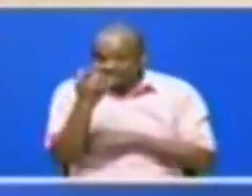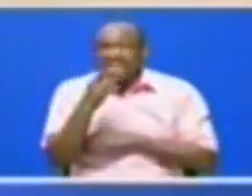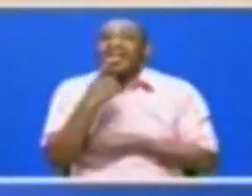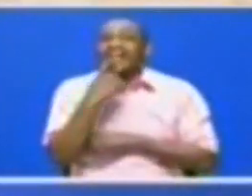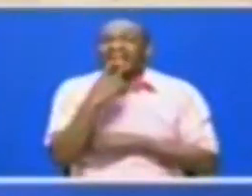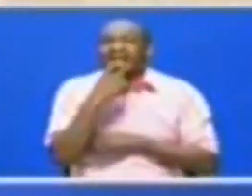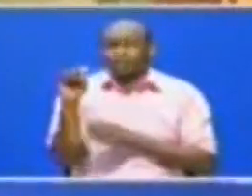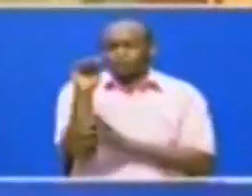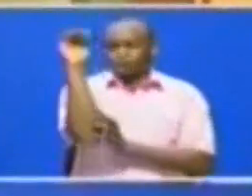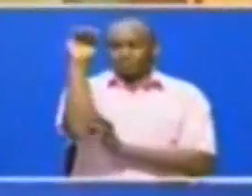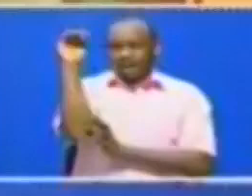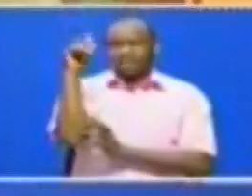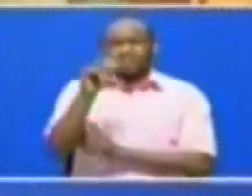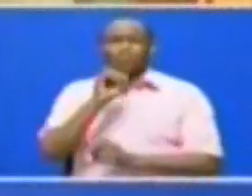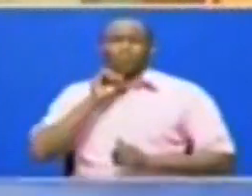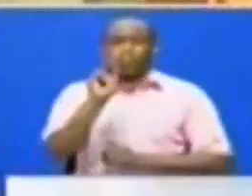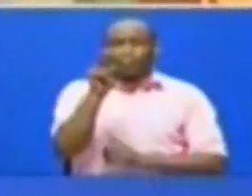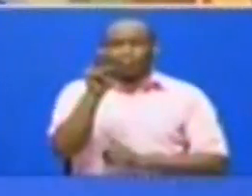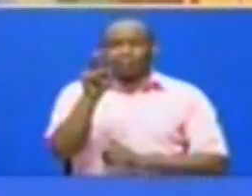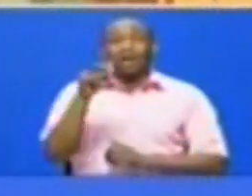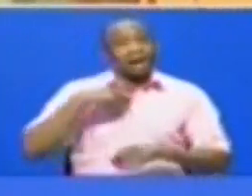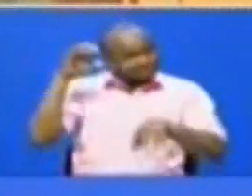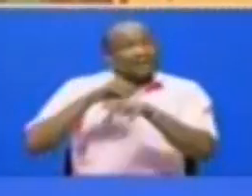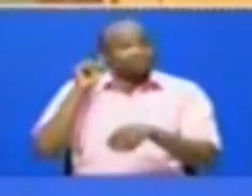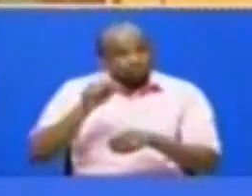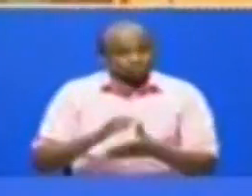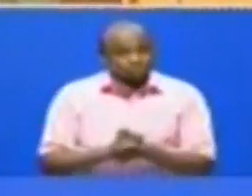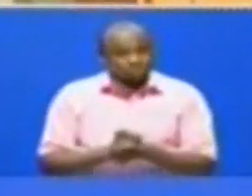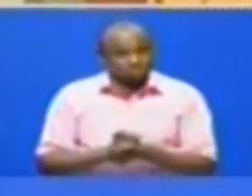spitting cobra. Anatema mate na anauma.